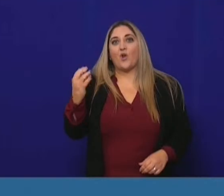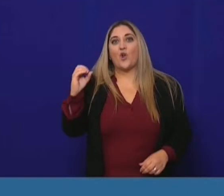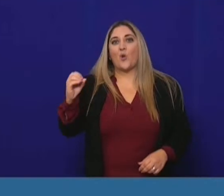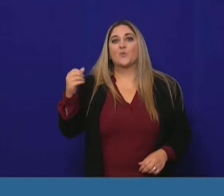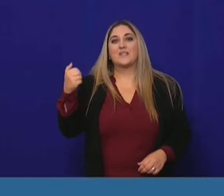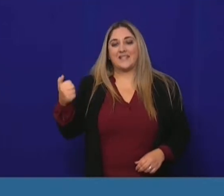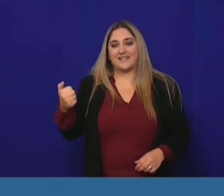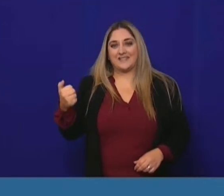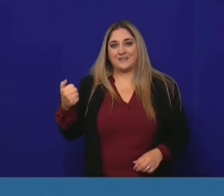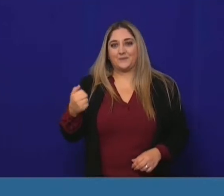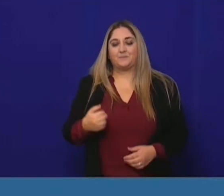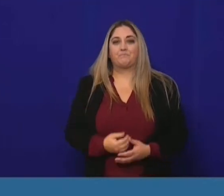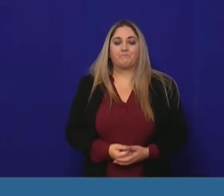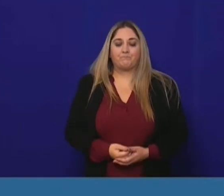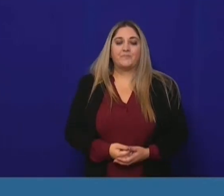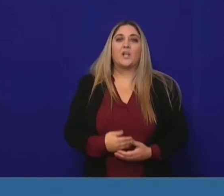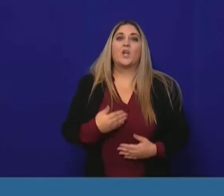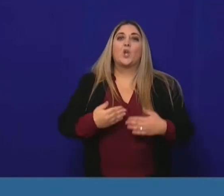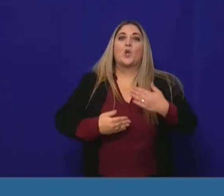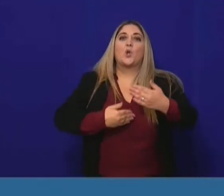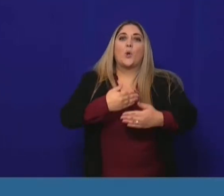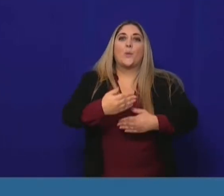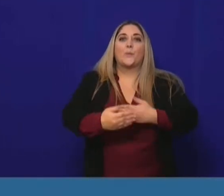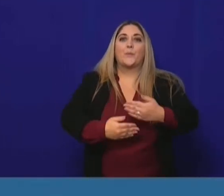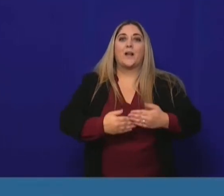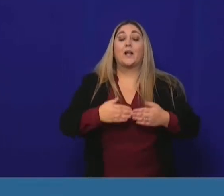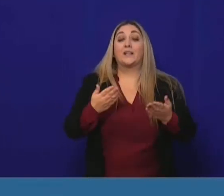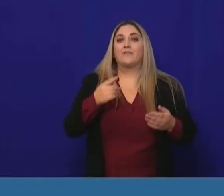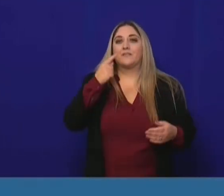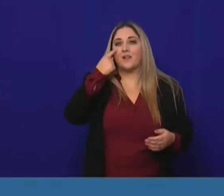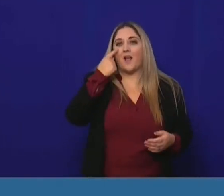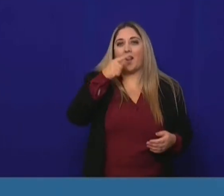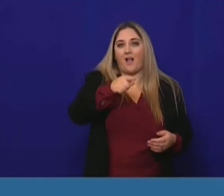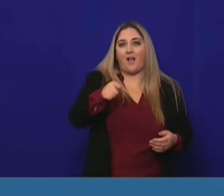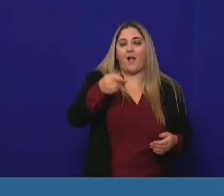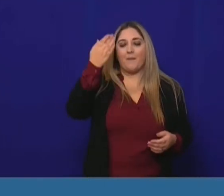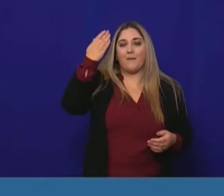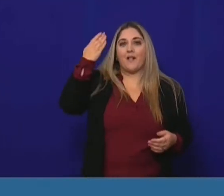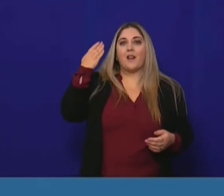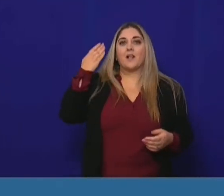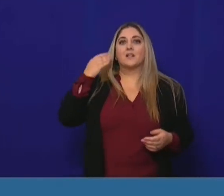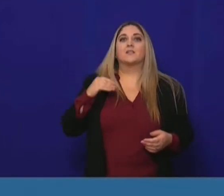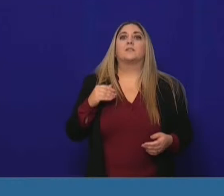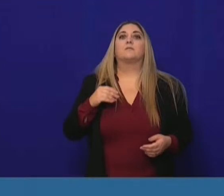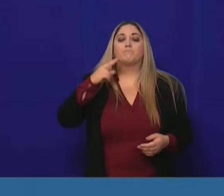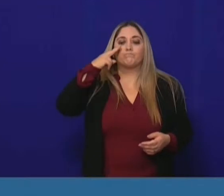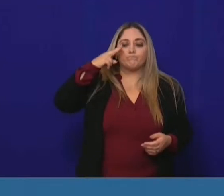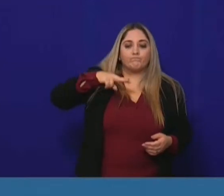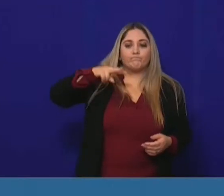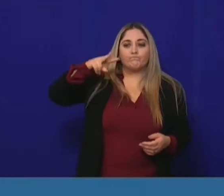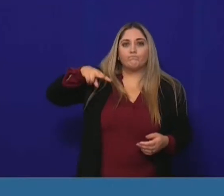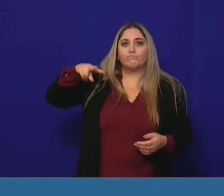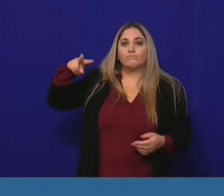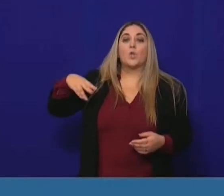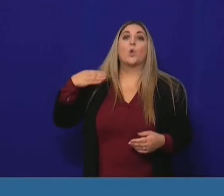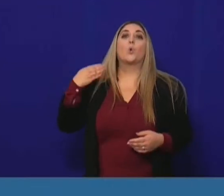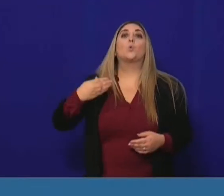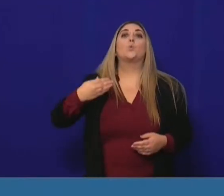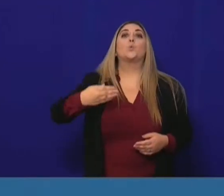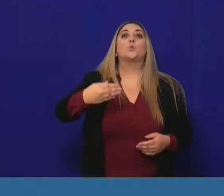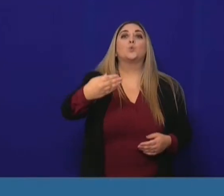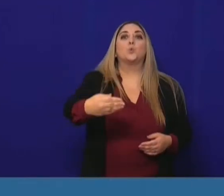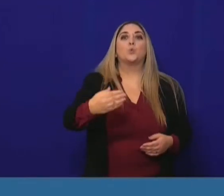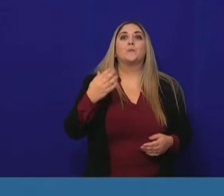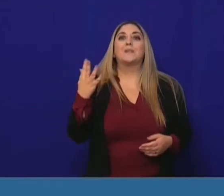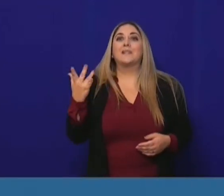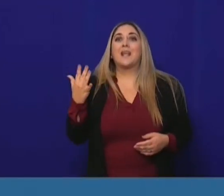6,406. Kompla jkollna bħalma konna qegħdin taraw ukoll f'dawk il-rendikonti li konna nagħtu kuljum tal-każijiet li